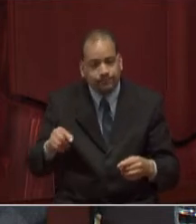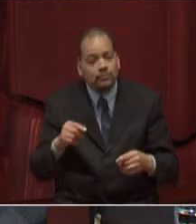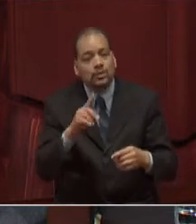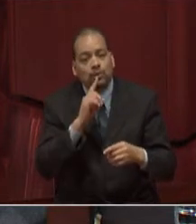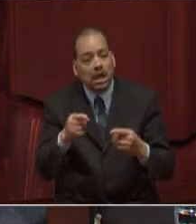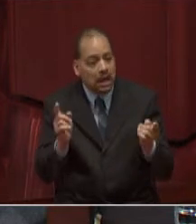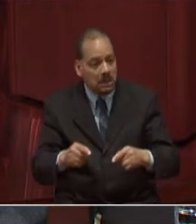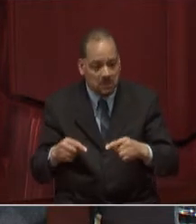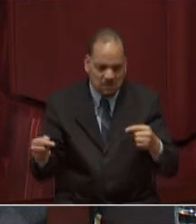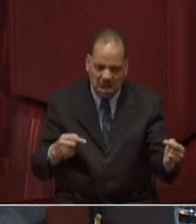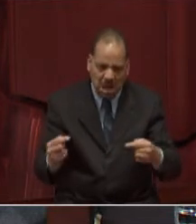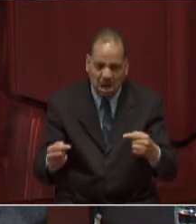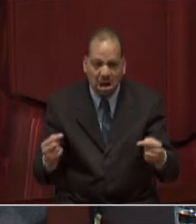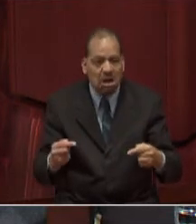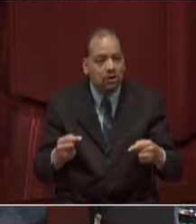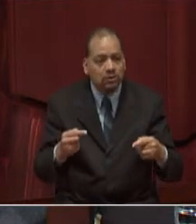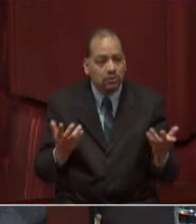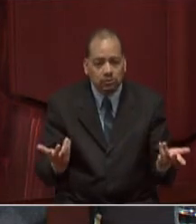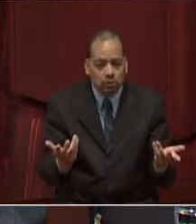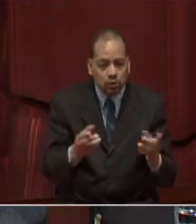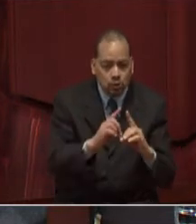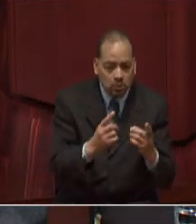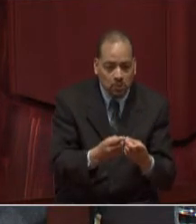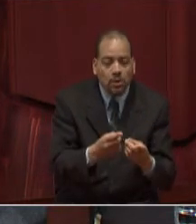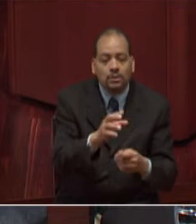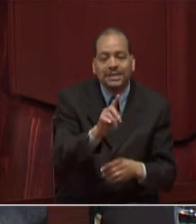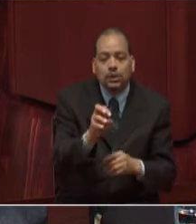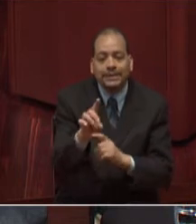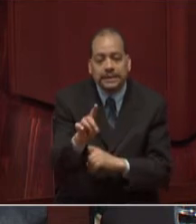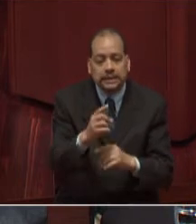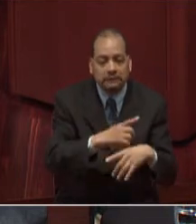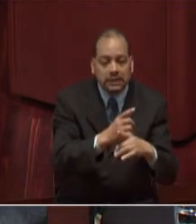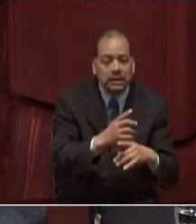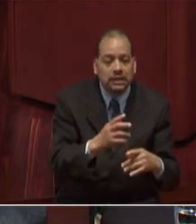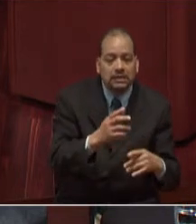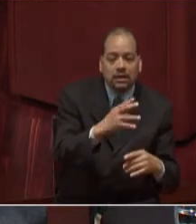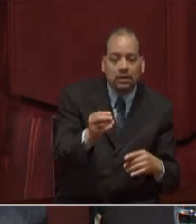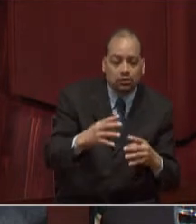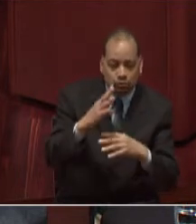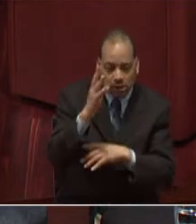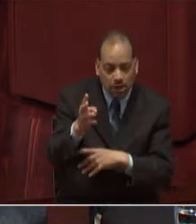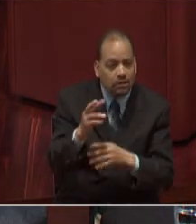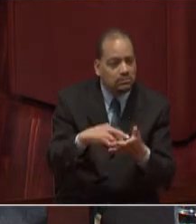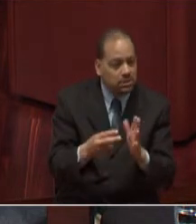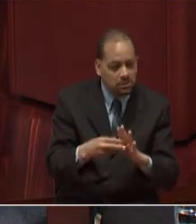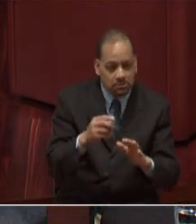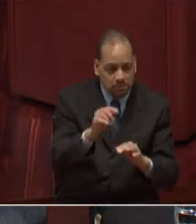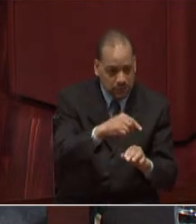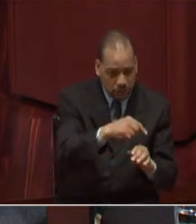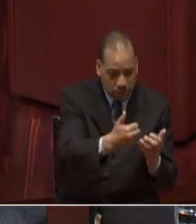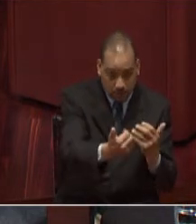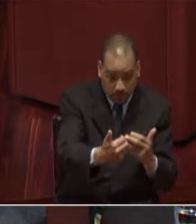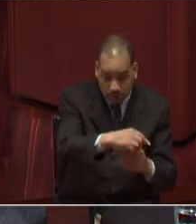the consolidation and the creation of the Department of Defense. And to skip over a lot of interesting who struck John, the fact is that